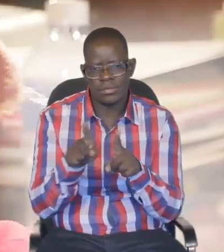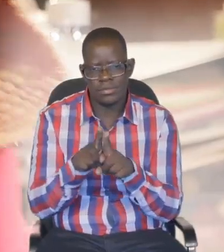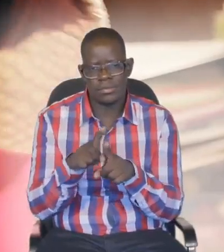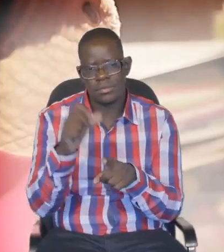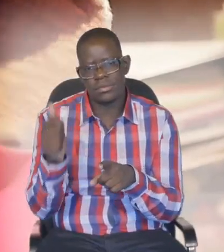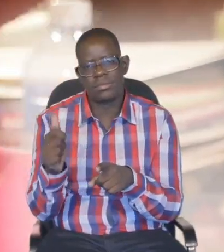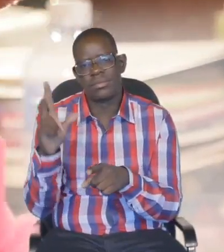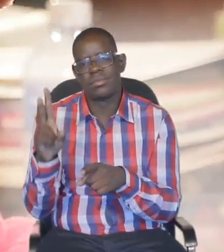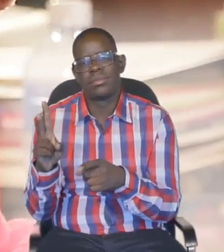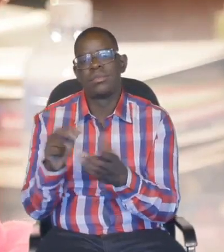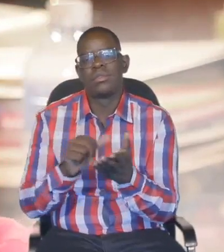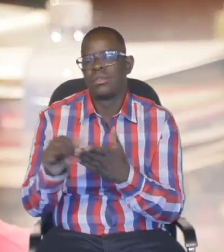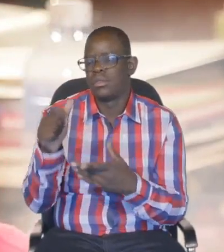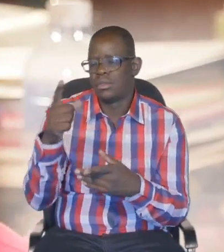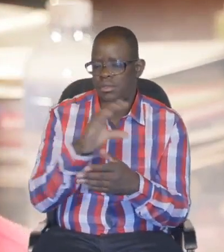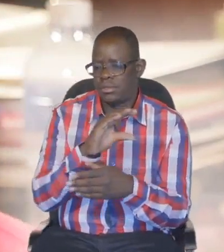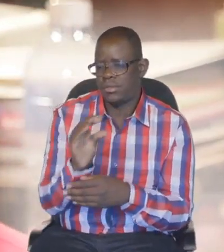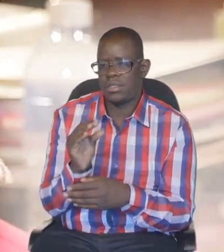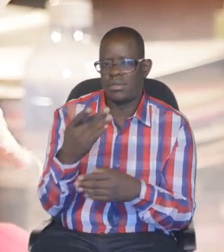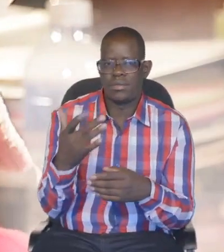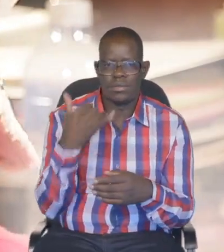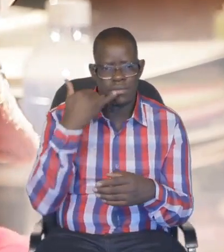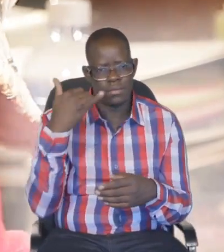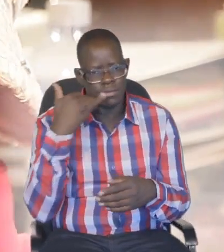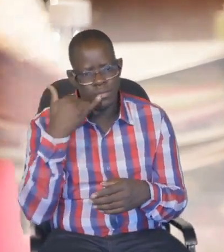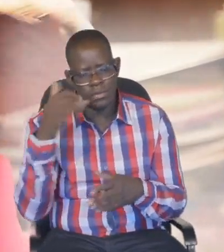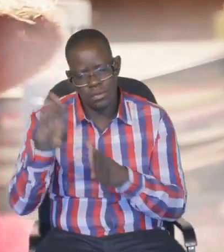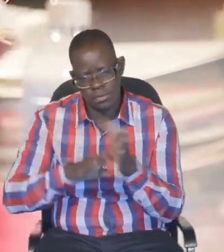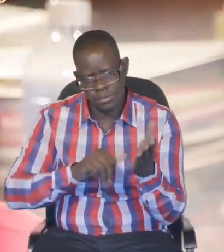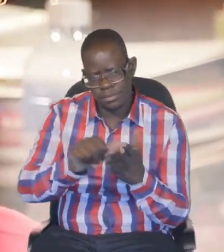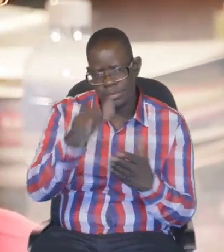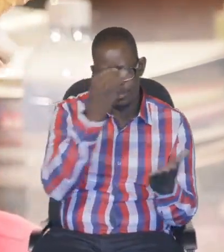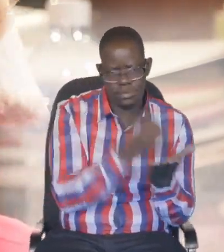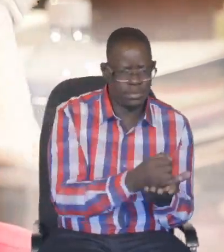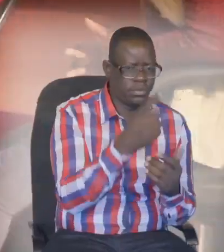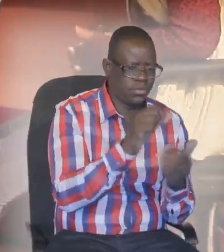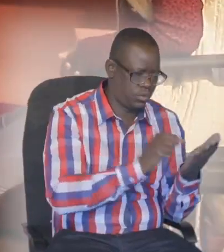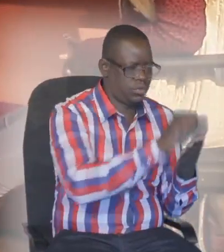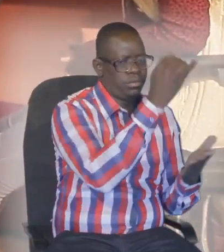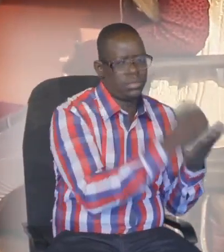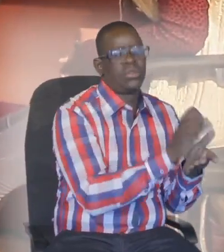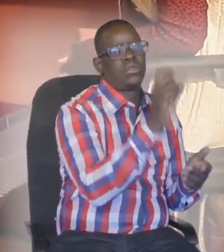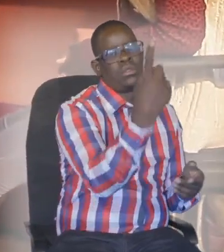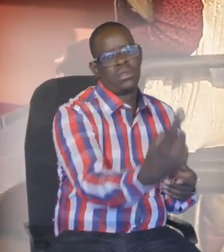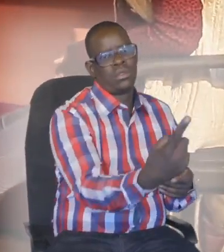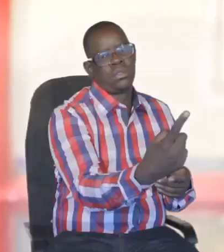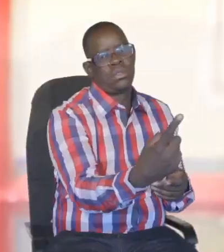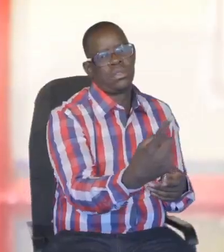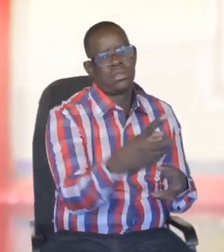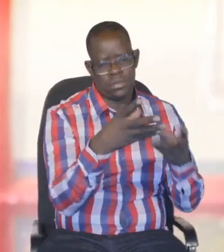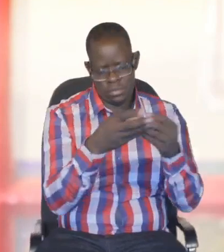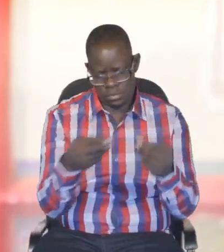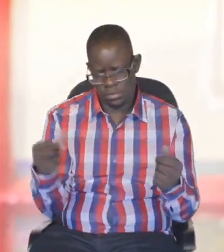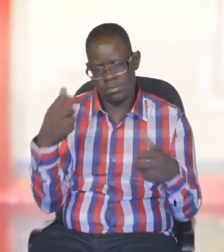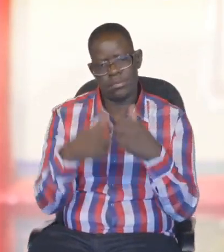there are clients that still owe you money for this month. Maybe we can call them and tell them to pay your bills so you can pay your suppliers. That might just be my only solution to this